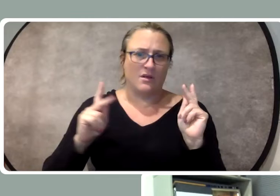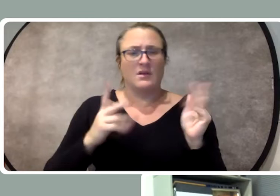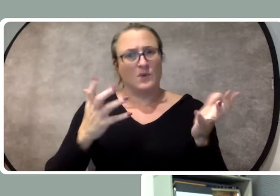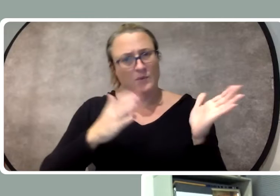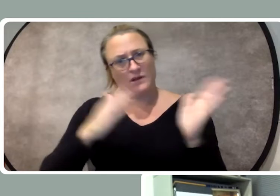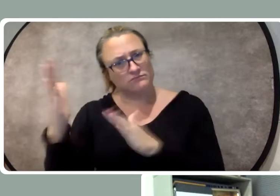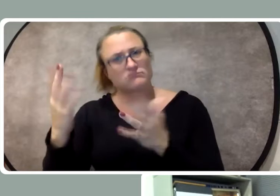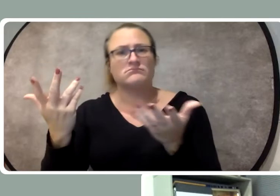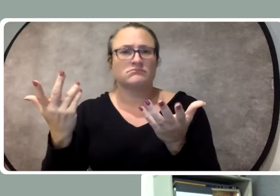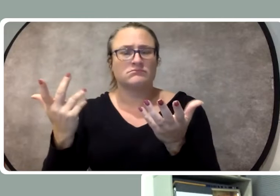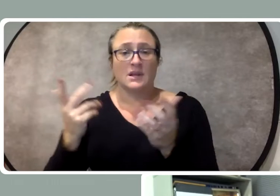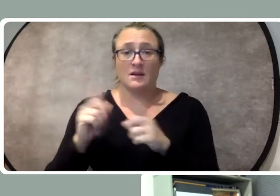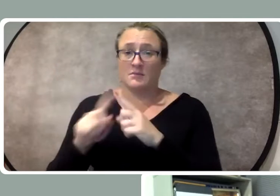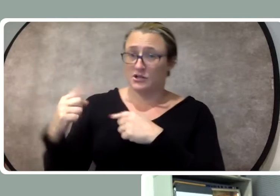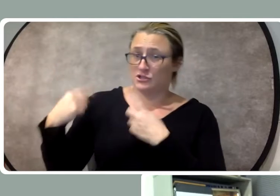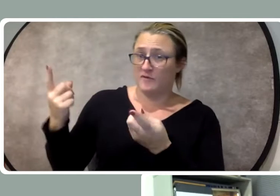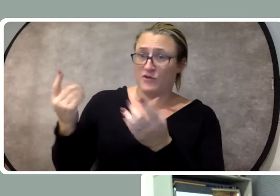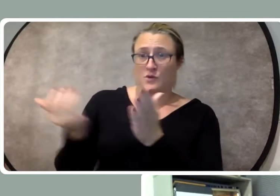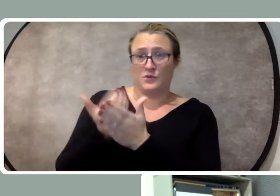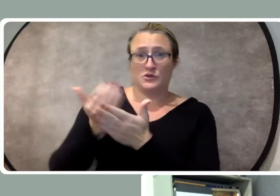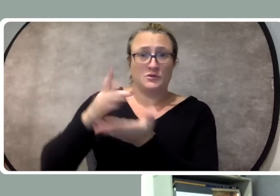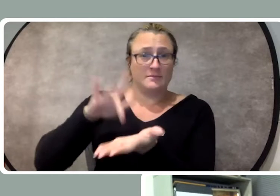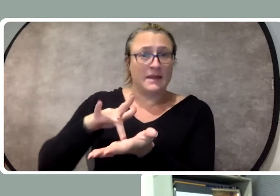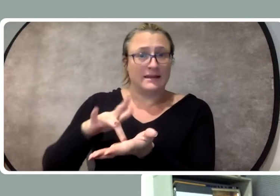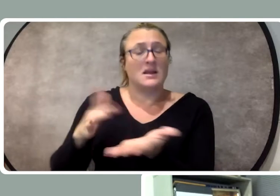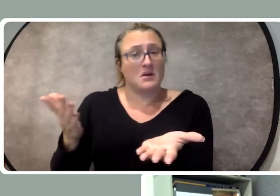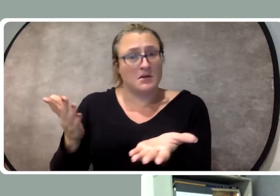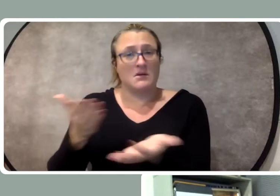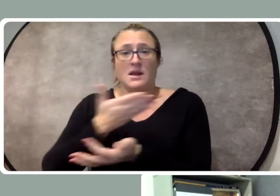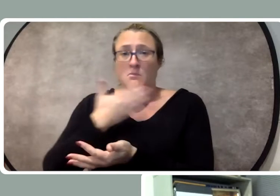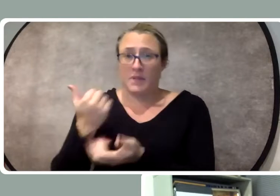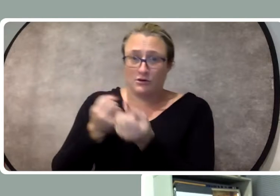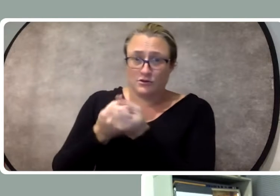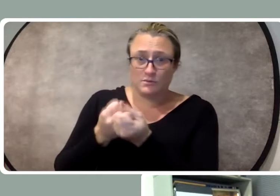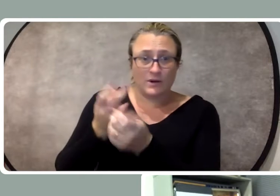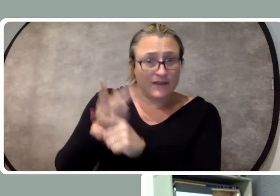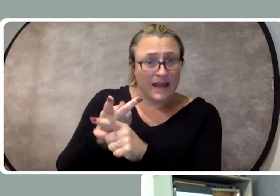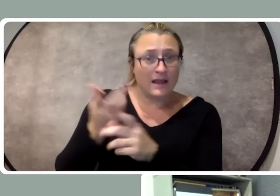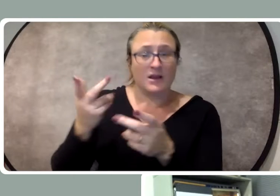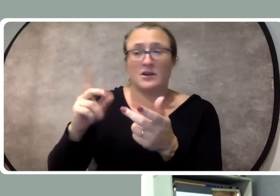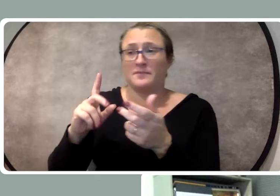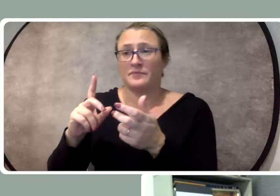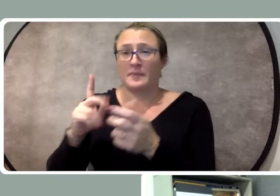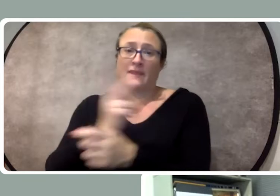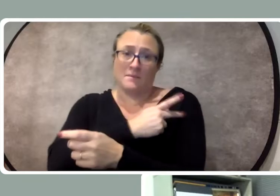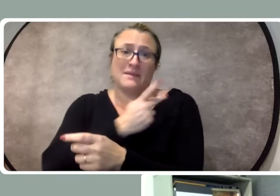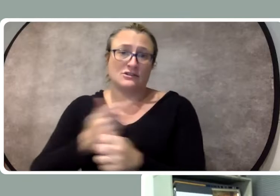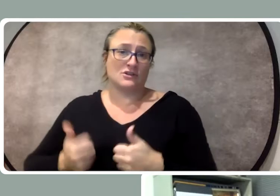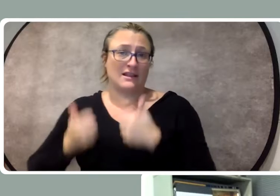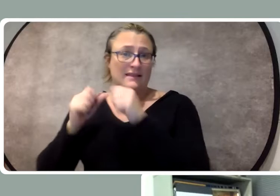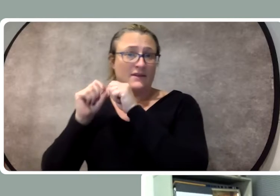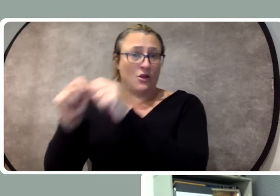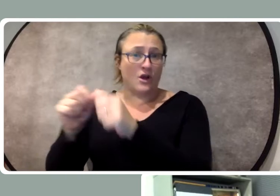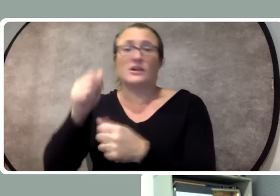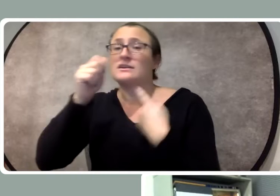seeing that with newer medications, better supportive care, patients are living longer and are tolerating